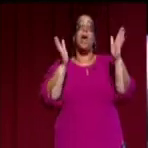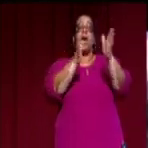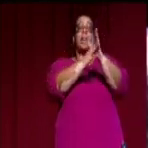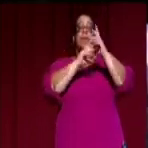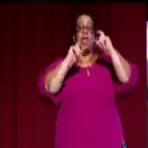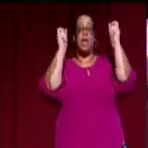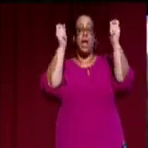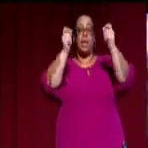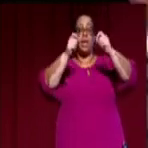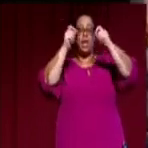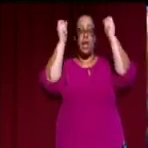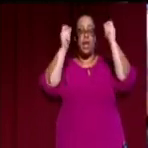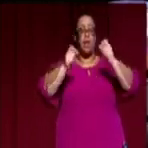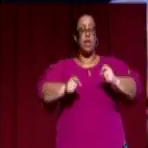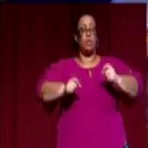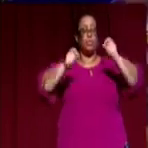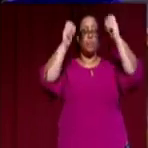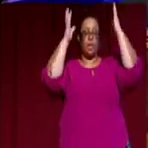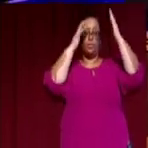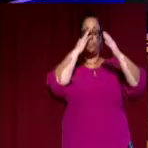halle.